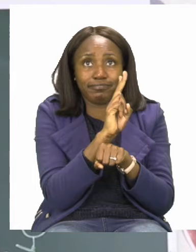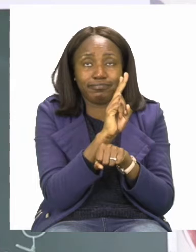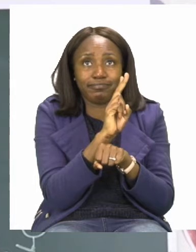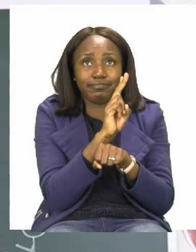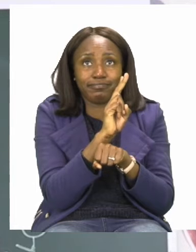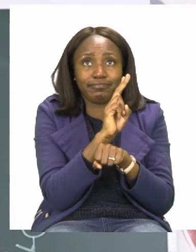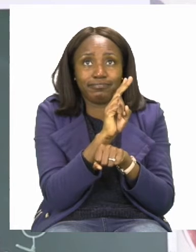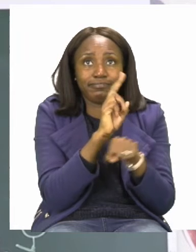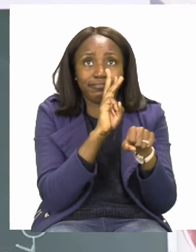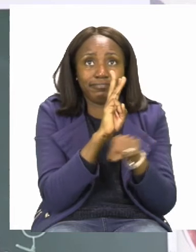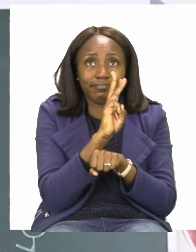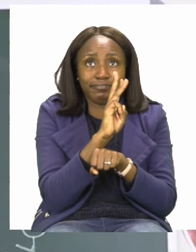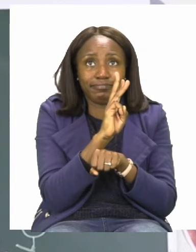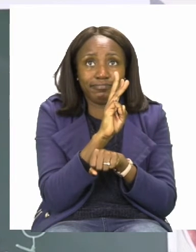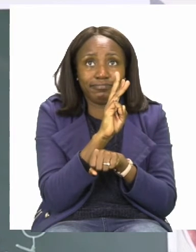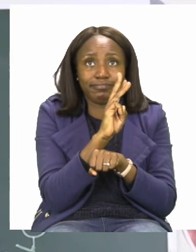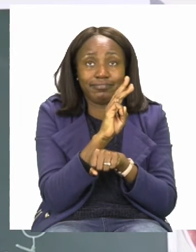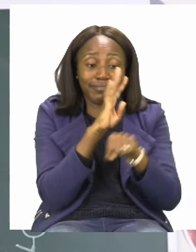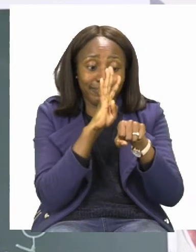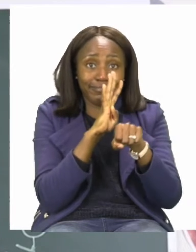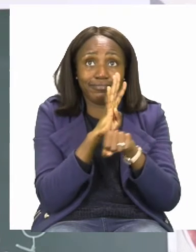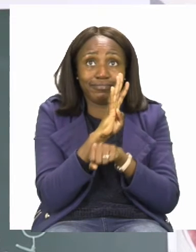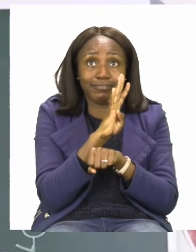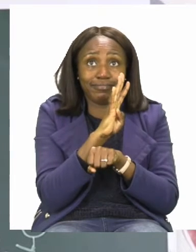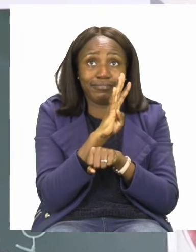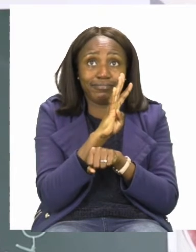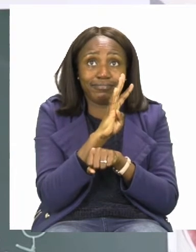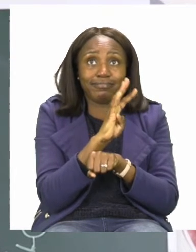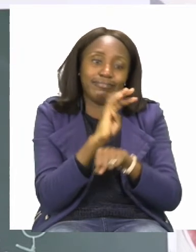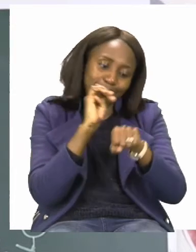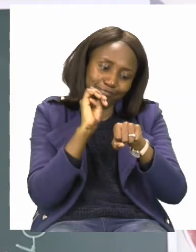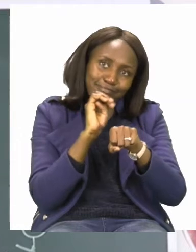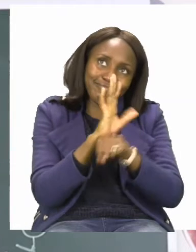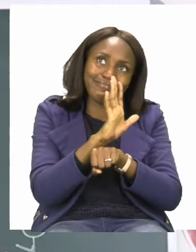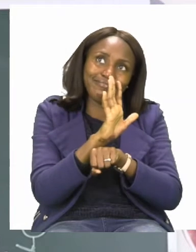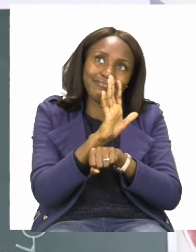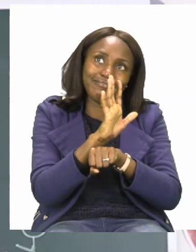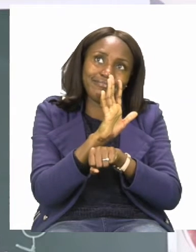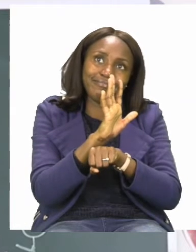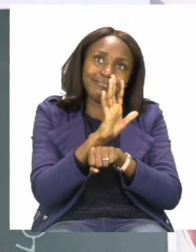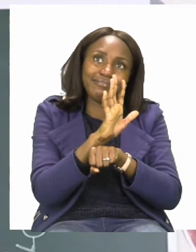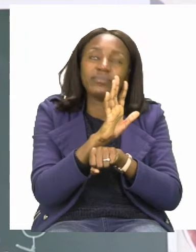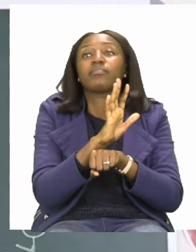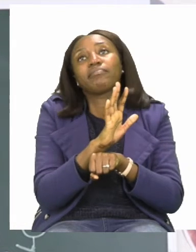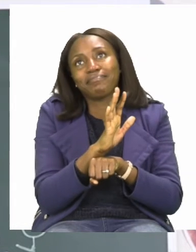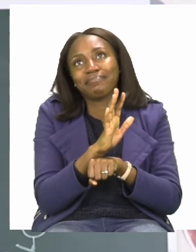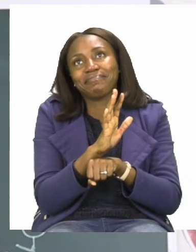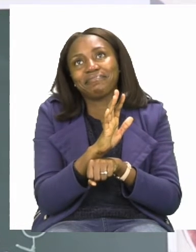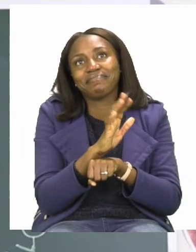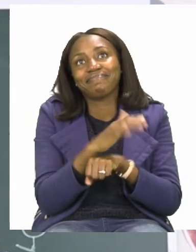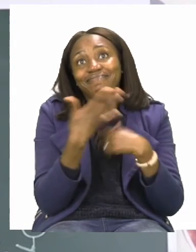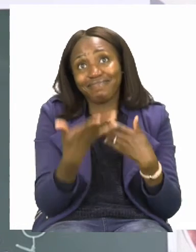second, third, fourth, and 5th.